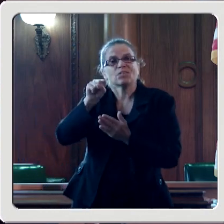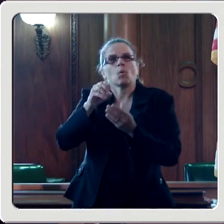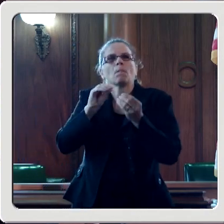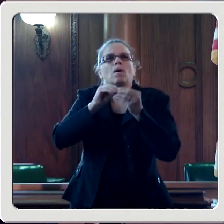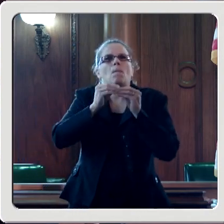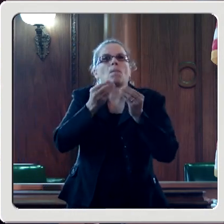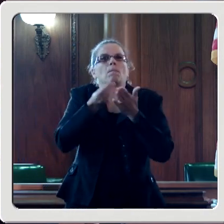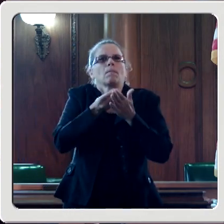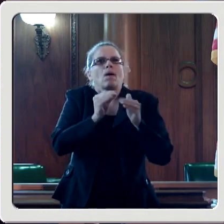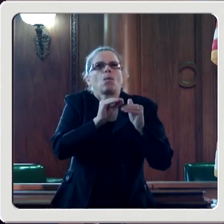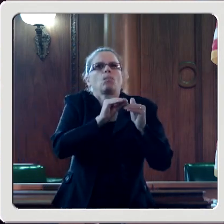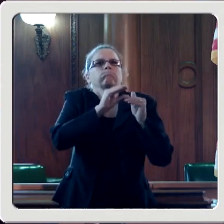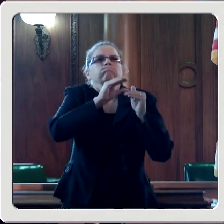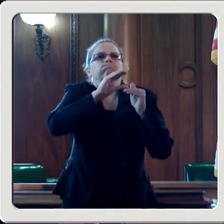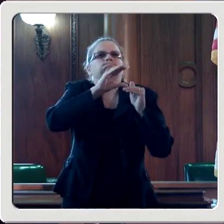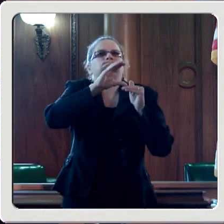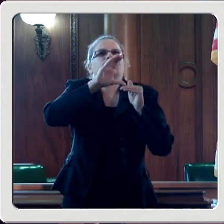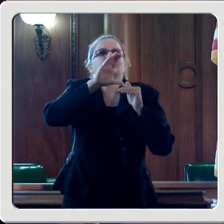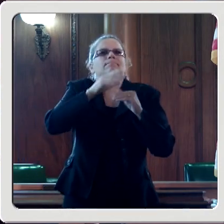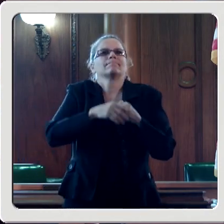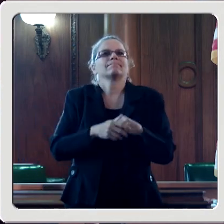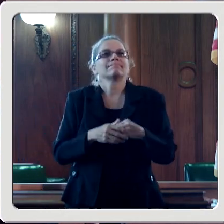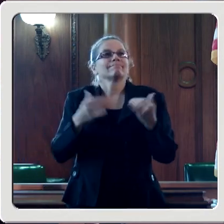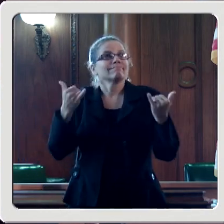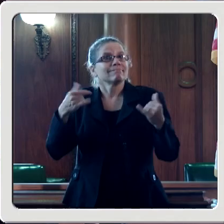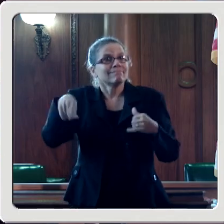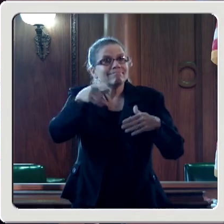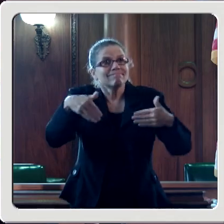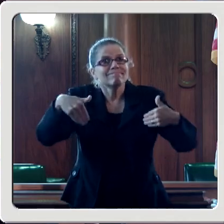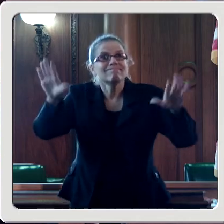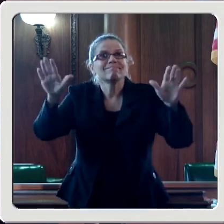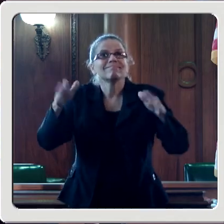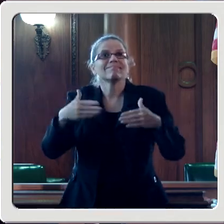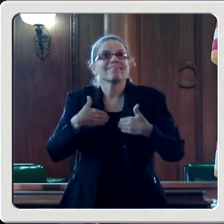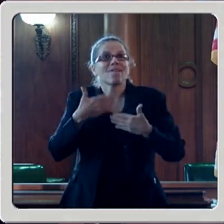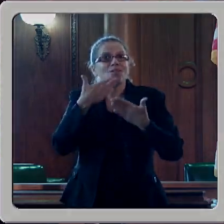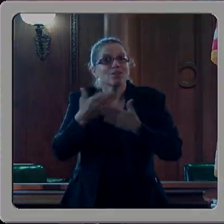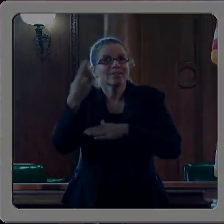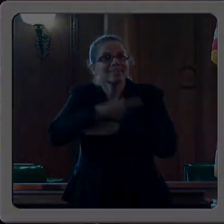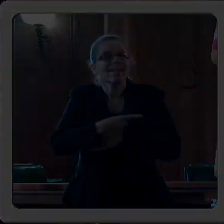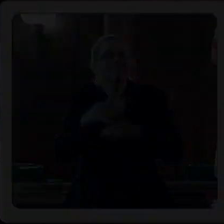go out and have a great day and stay healthy. God bless. Thank you very much.